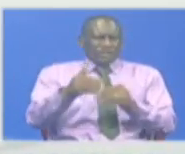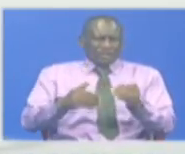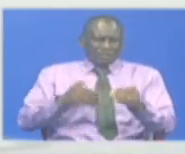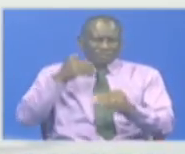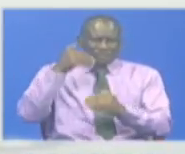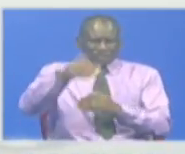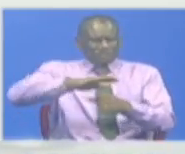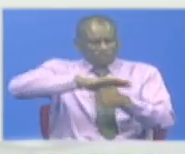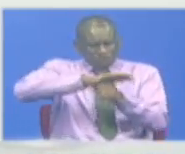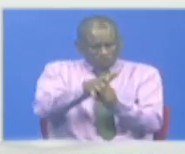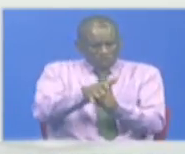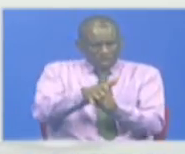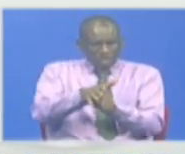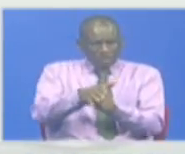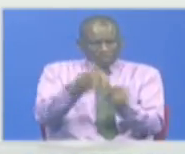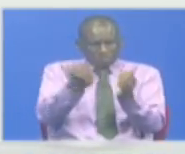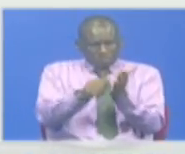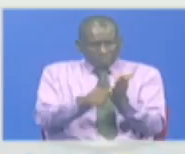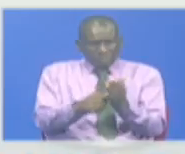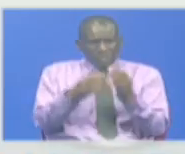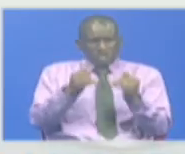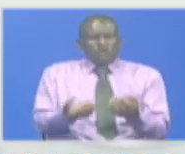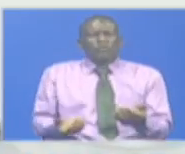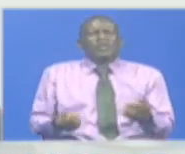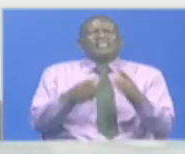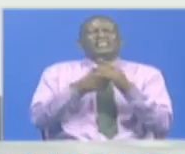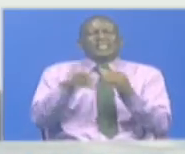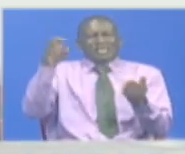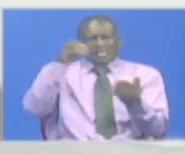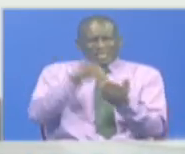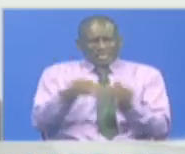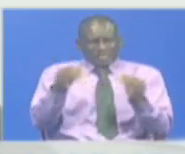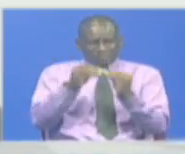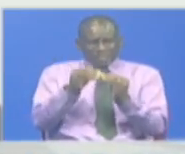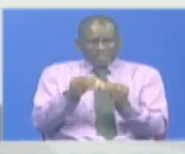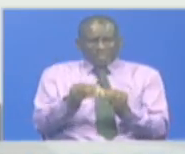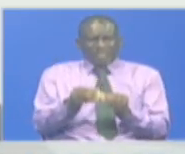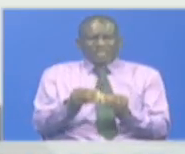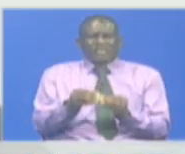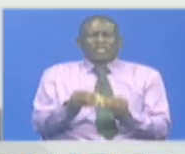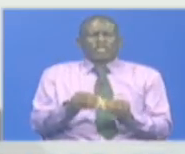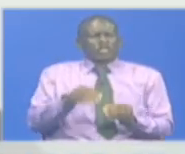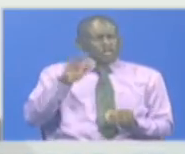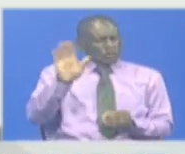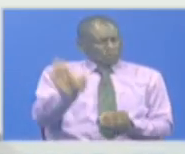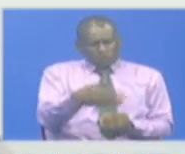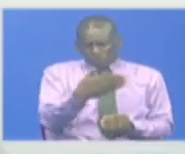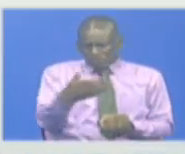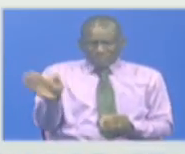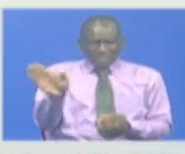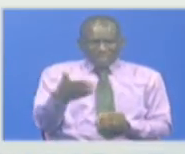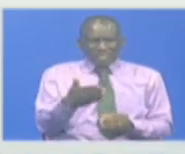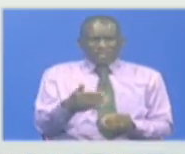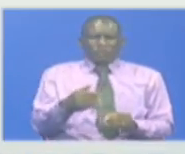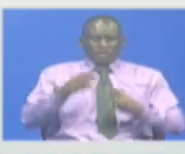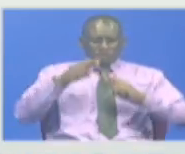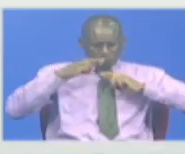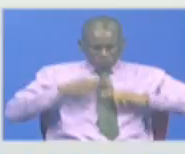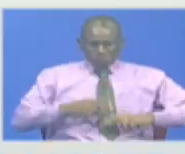After the corona crisis, we will emerge again. Reggae is in halftime.